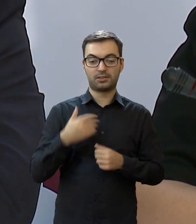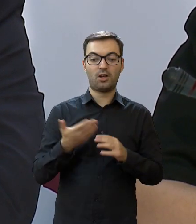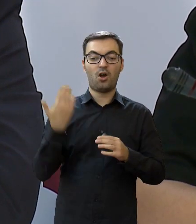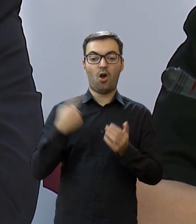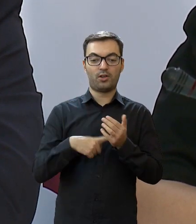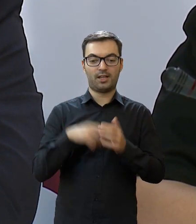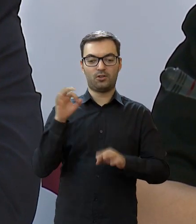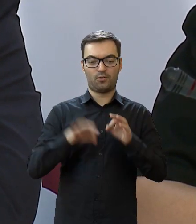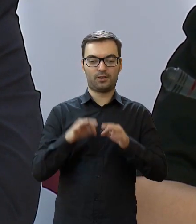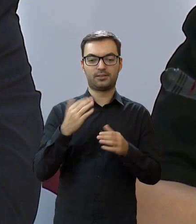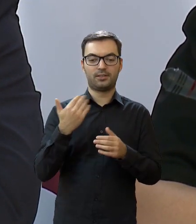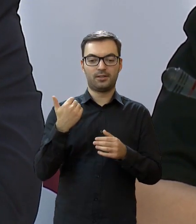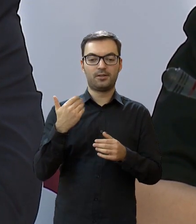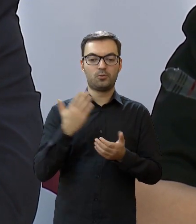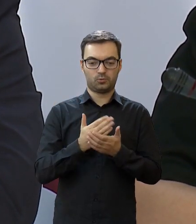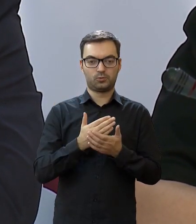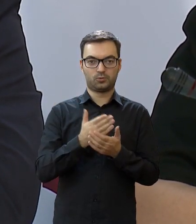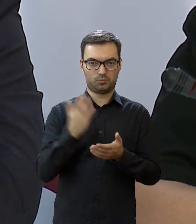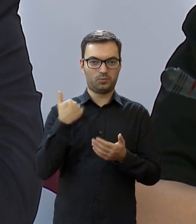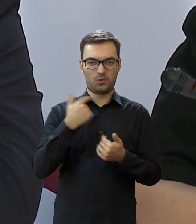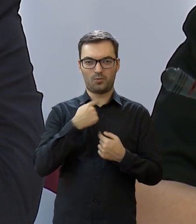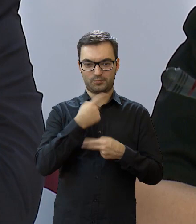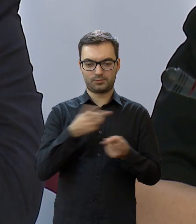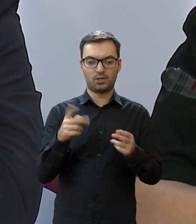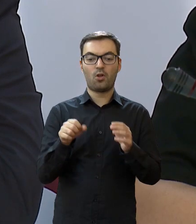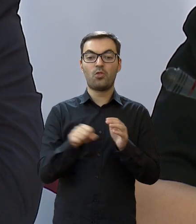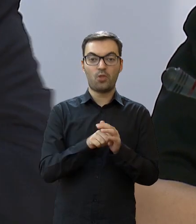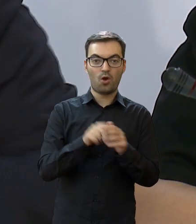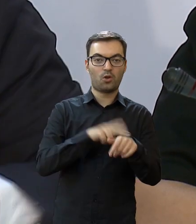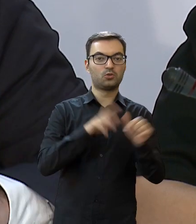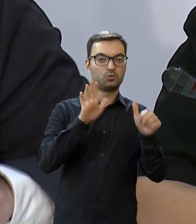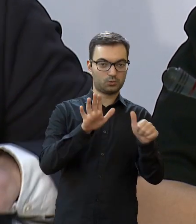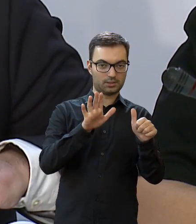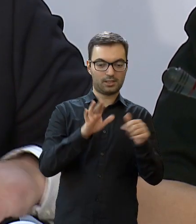were able to hear the data concerning